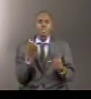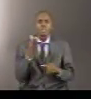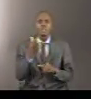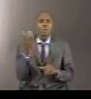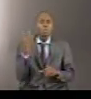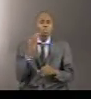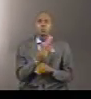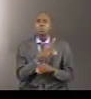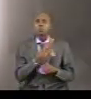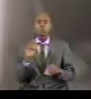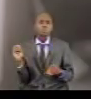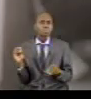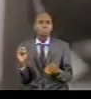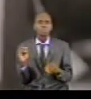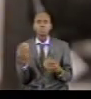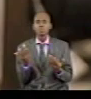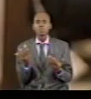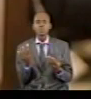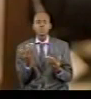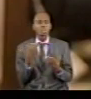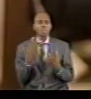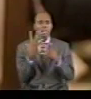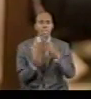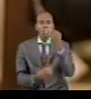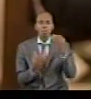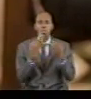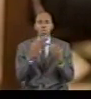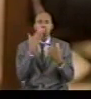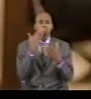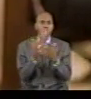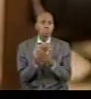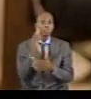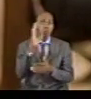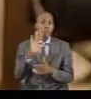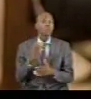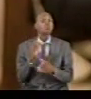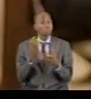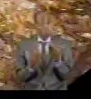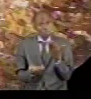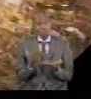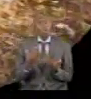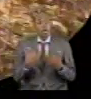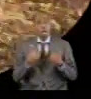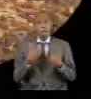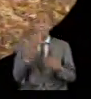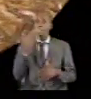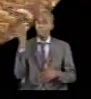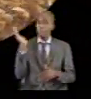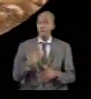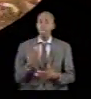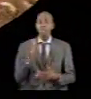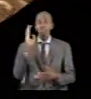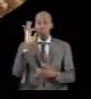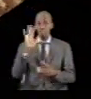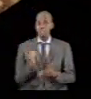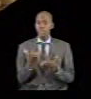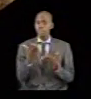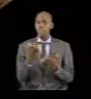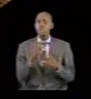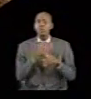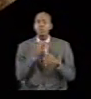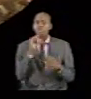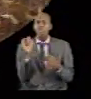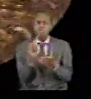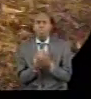of good preachers, although the bad preachers were there. There wasn't any lack of knowing